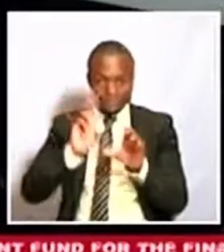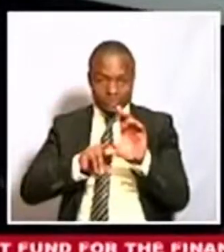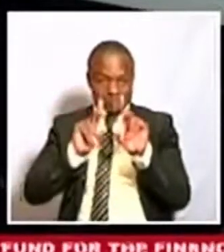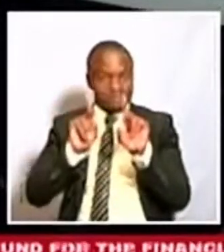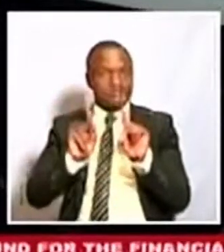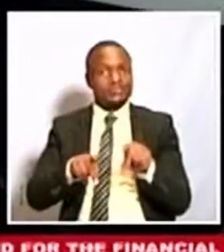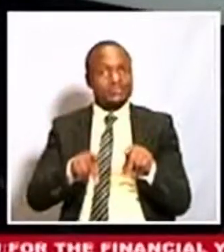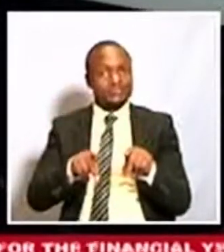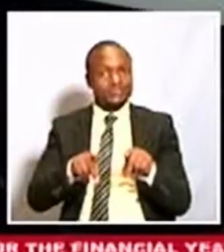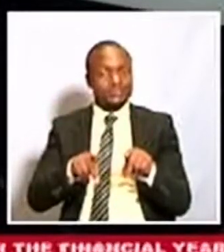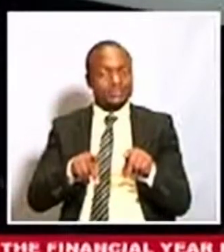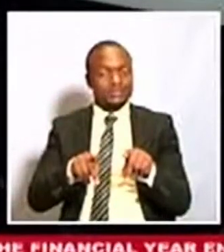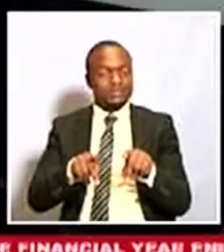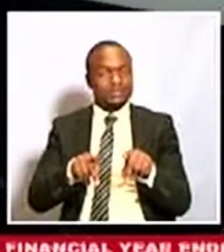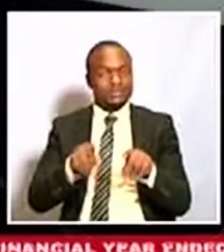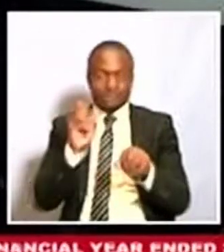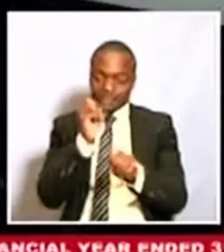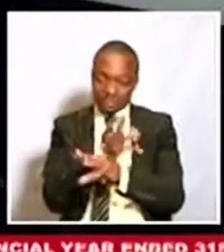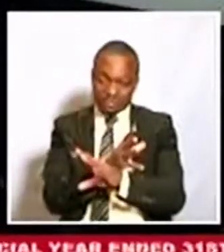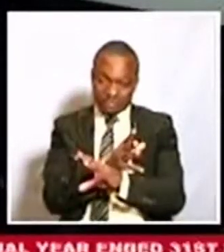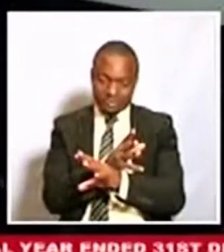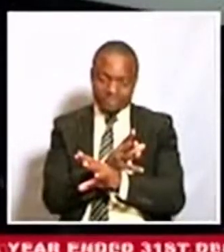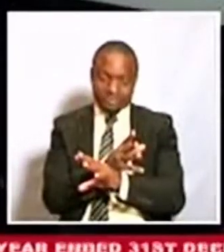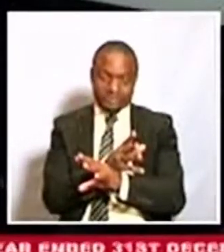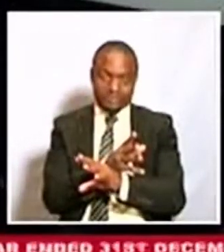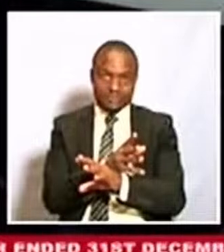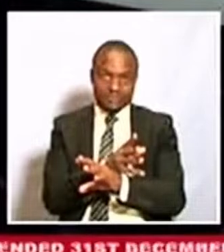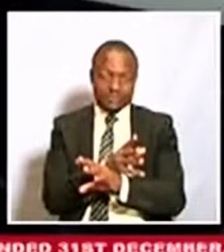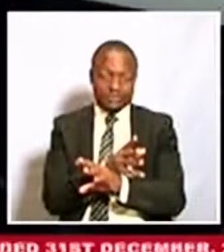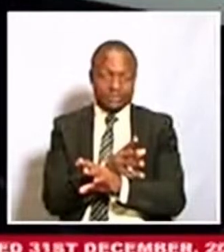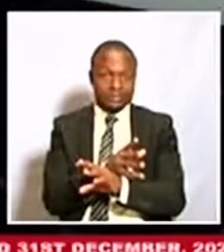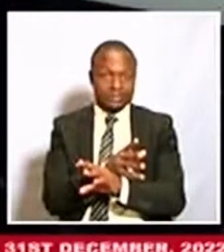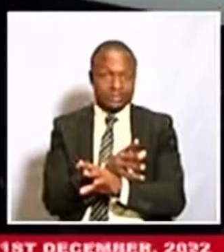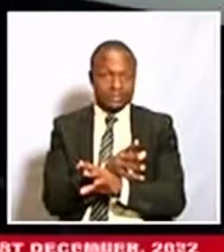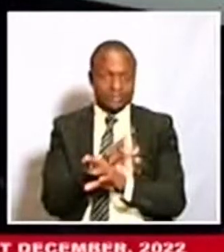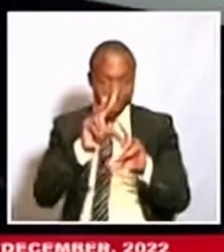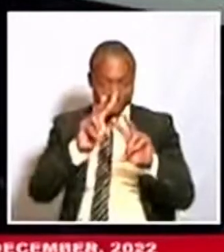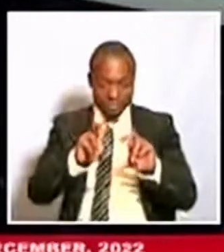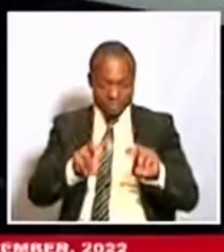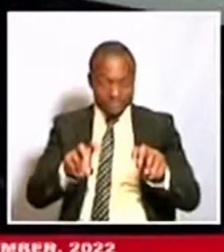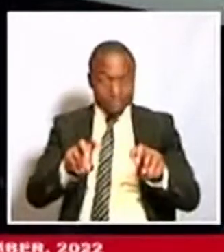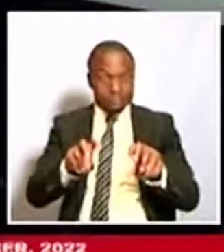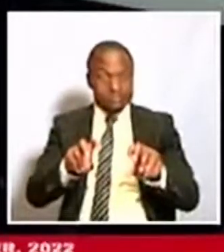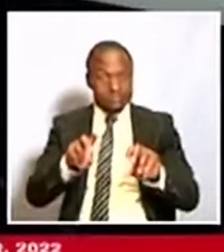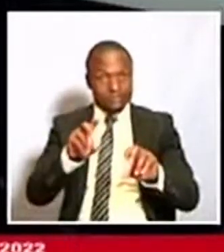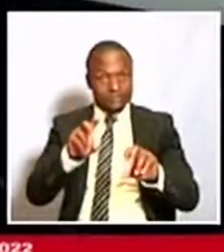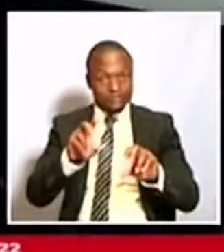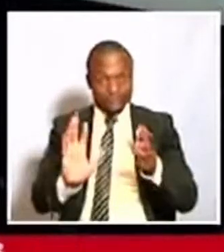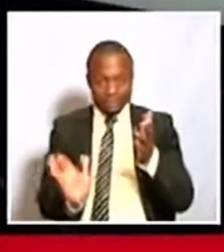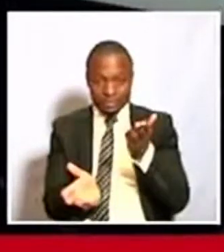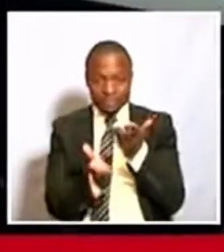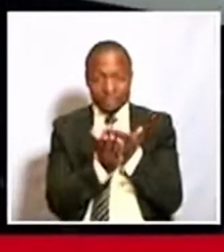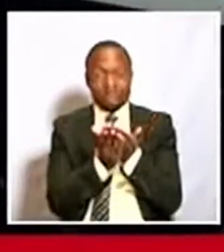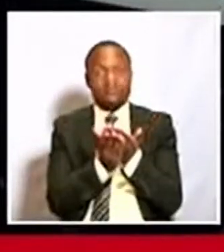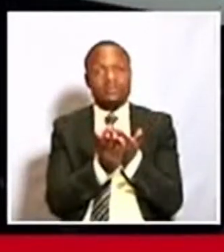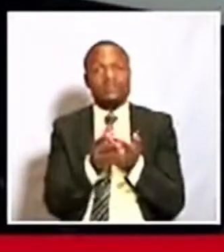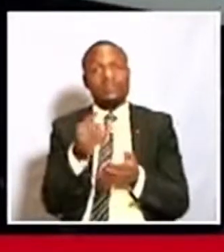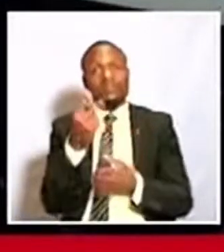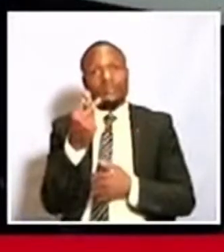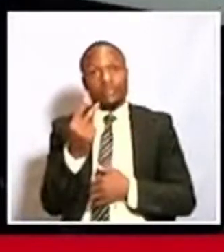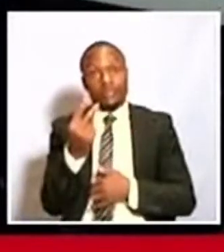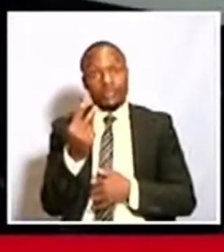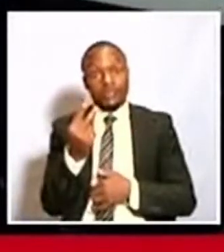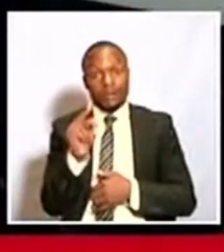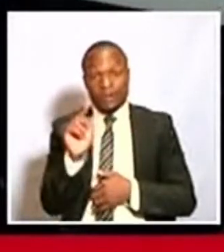chairpersons and are available for verification according to Appendix 2.